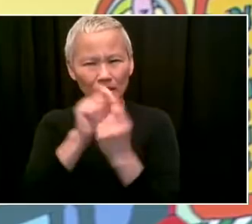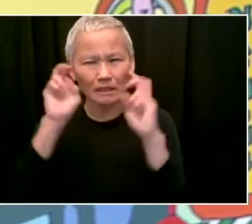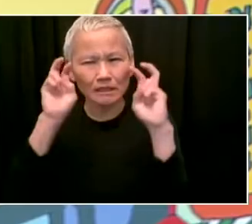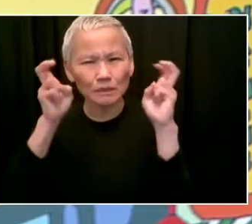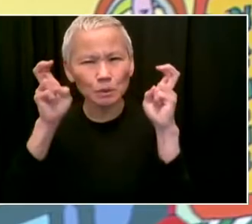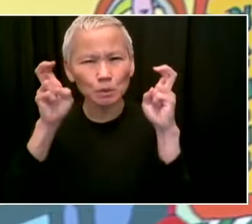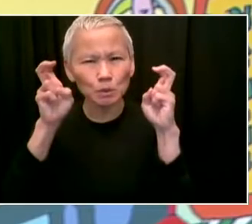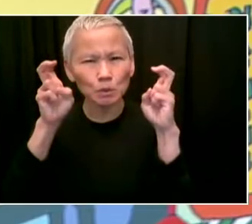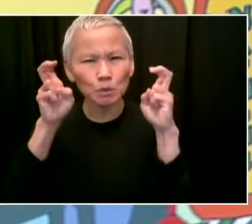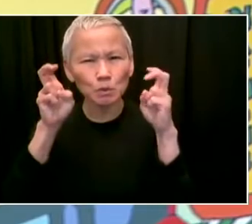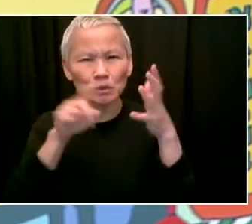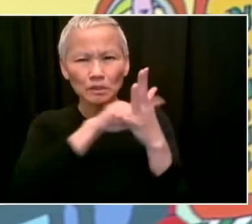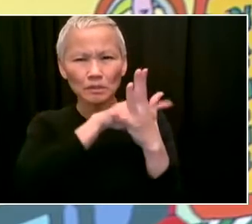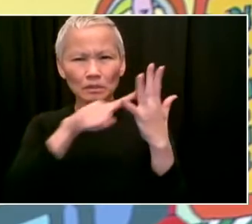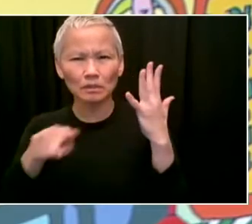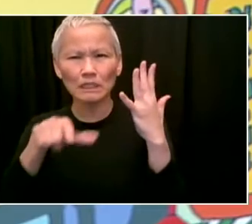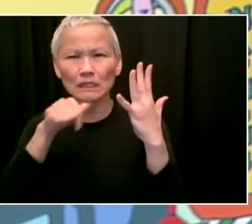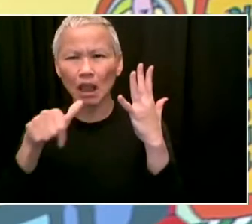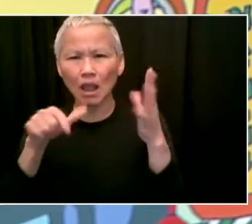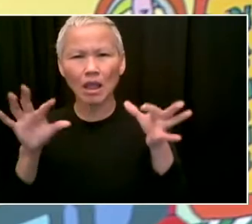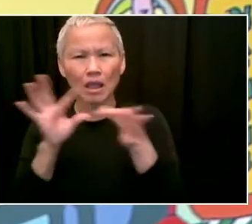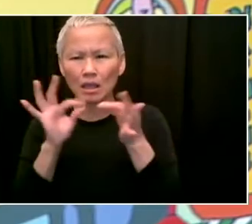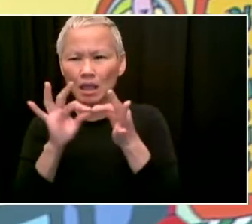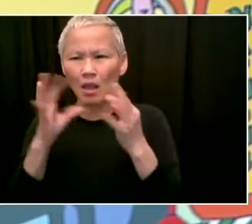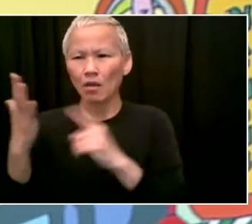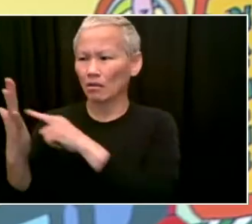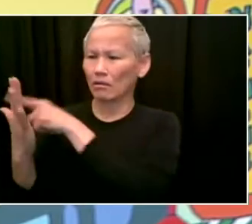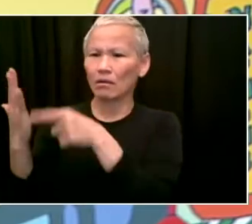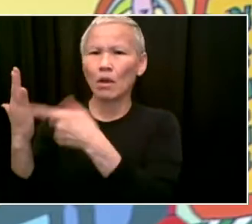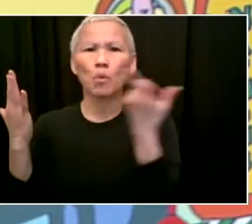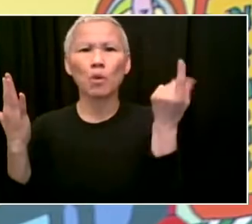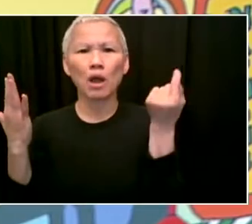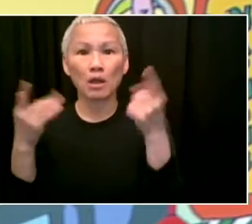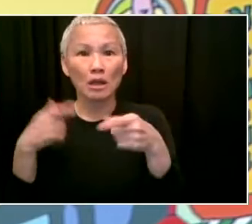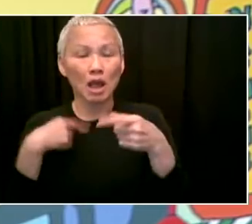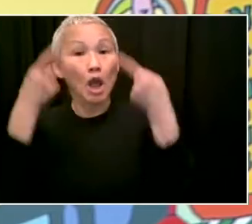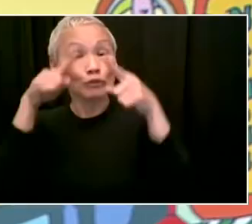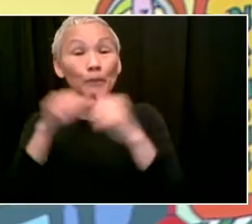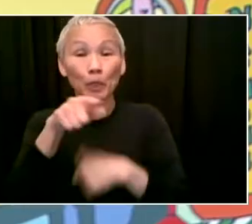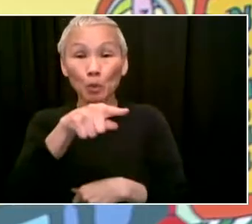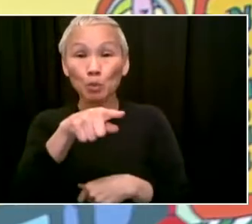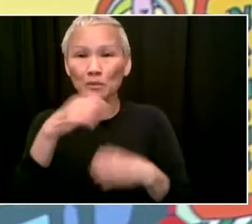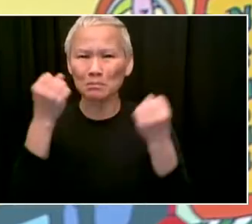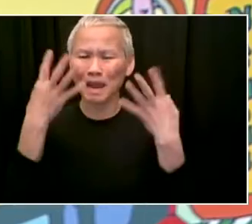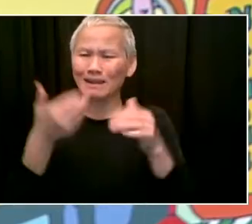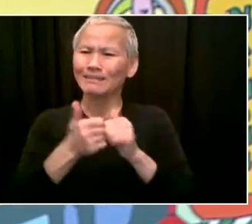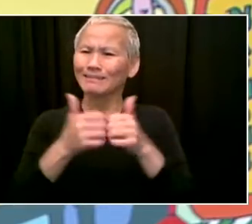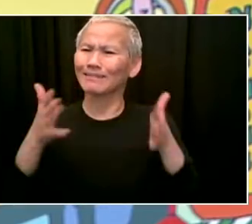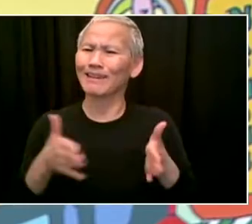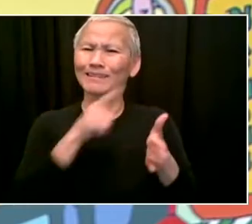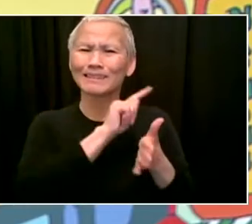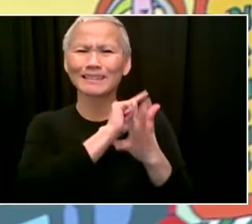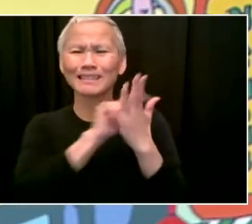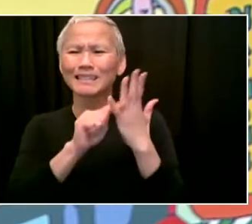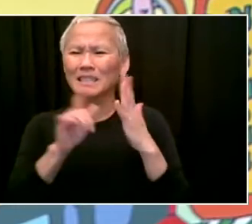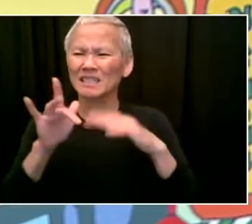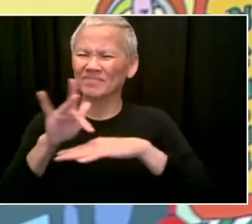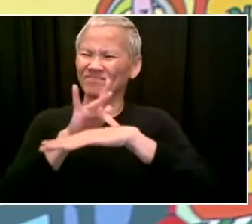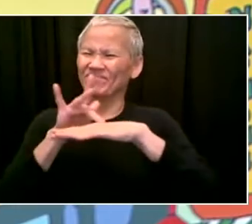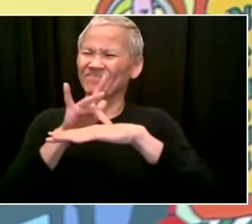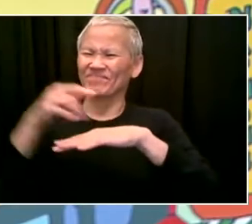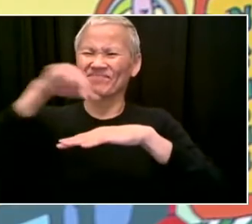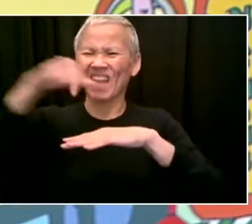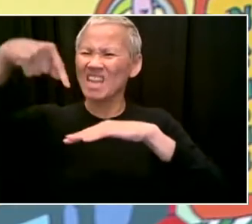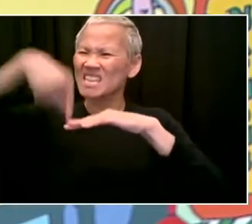people. There's so many crucial issues that are just not getting, at this point, I don't care who people are going to pick for the second choice, but that's me. But what would you like to see